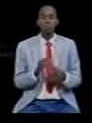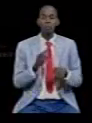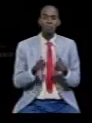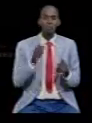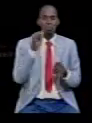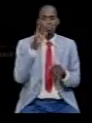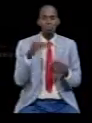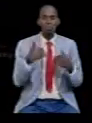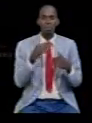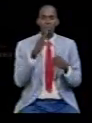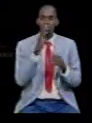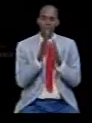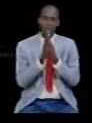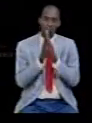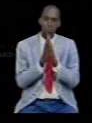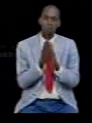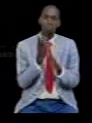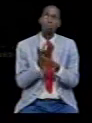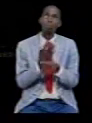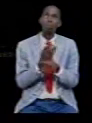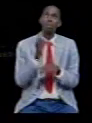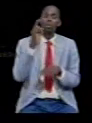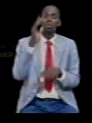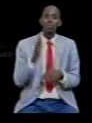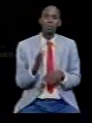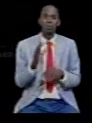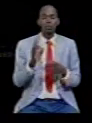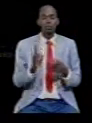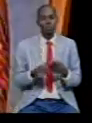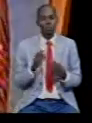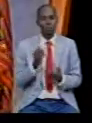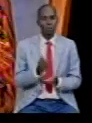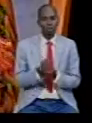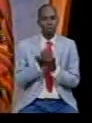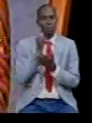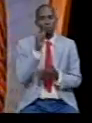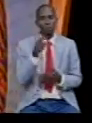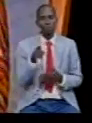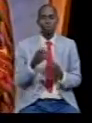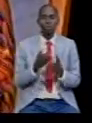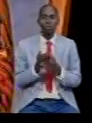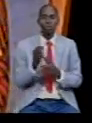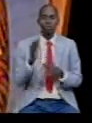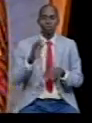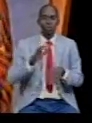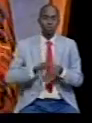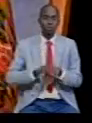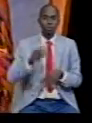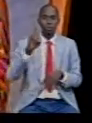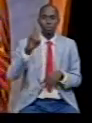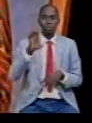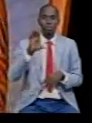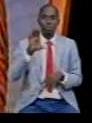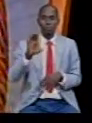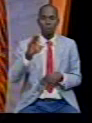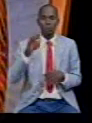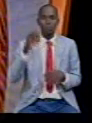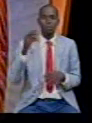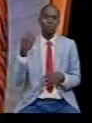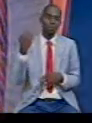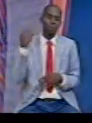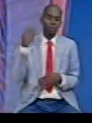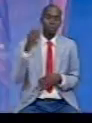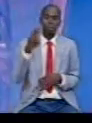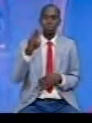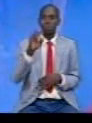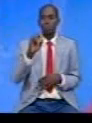praying, believing God that one day God will see me through. On December 2021, during GCK